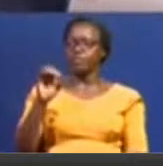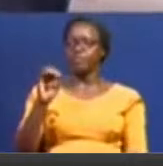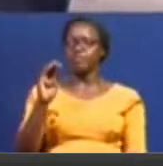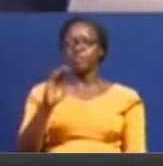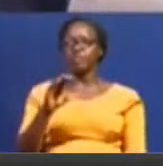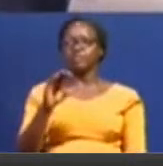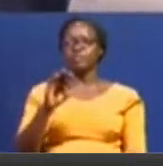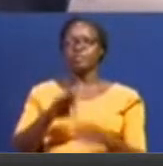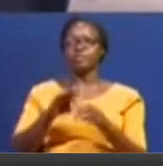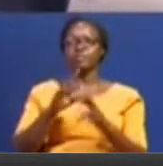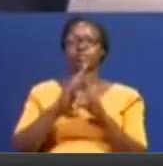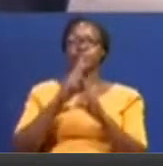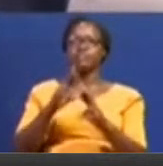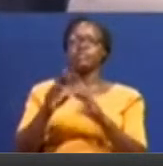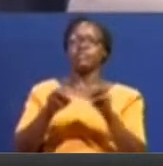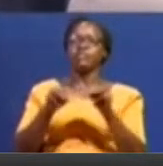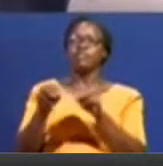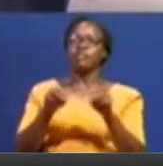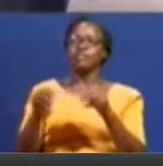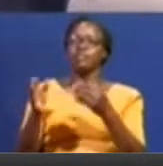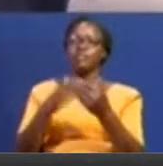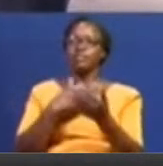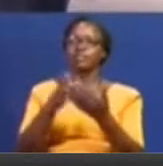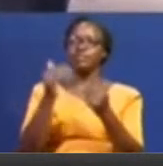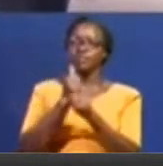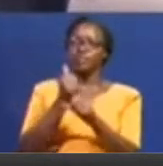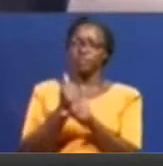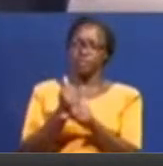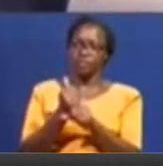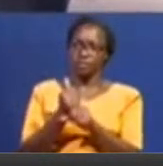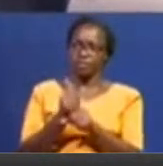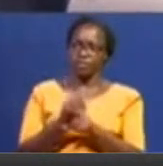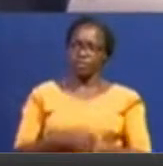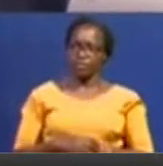IEBC Election Results Management Framework.